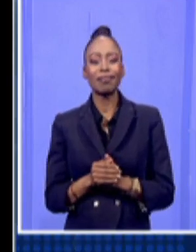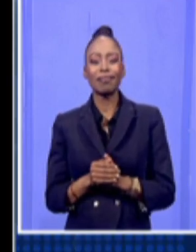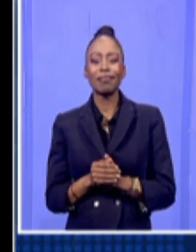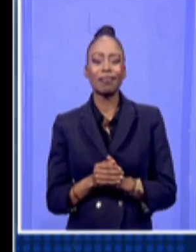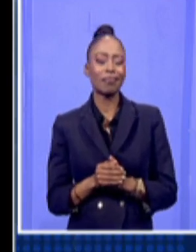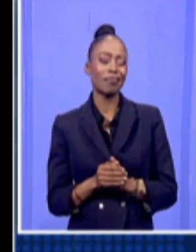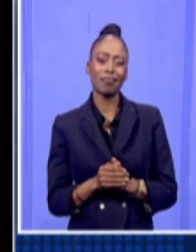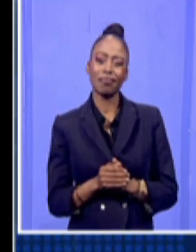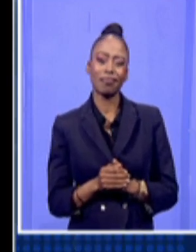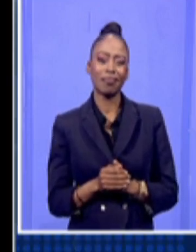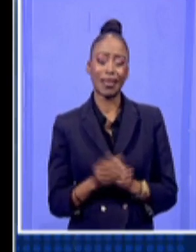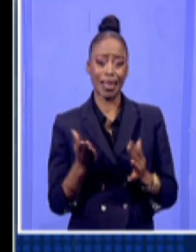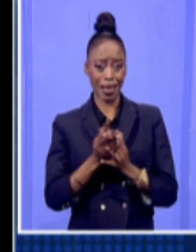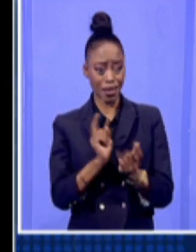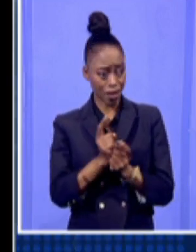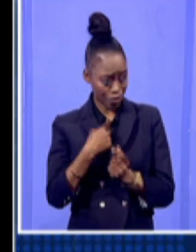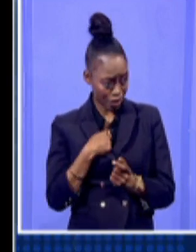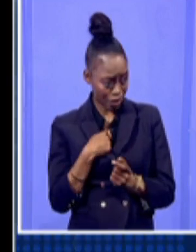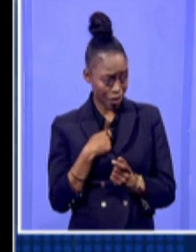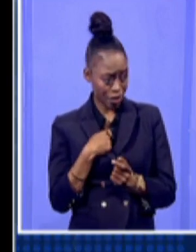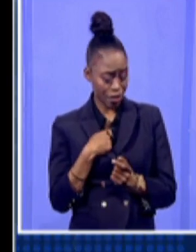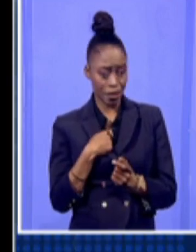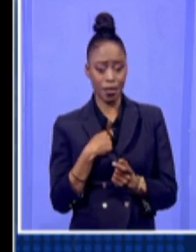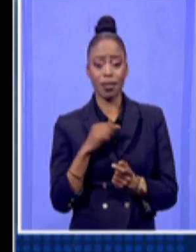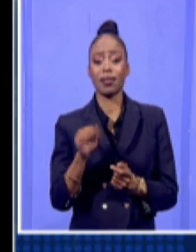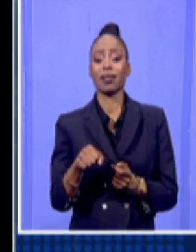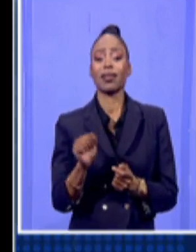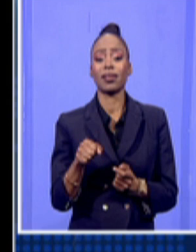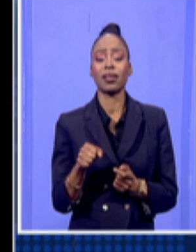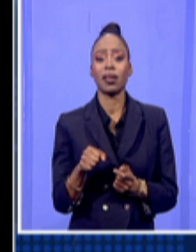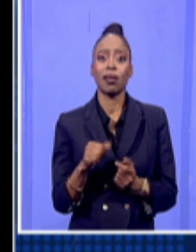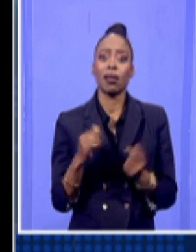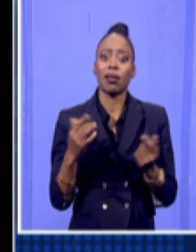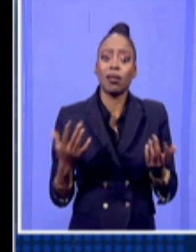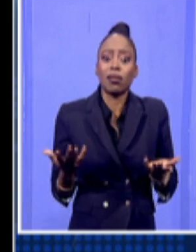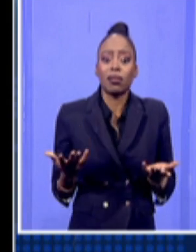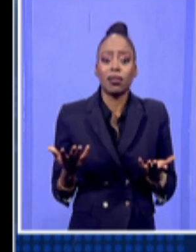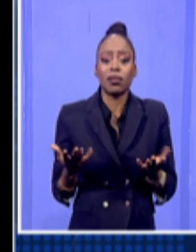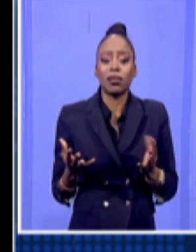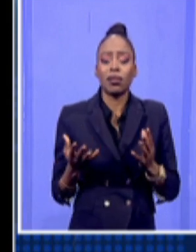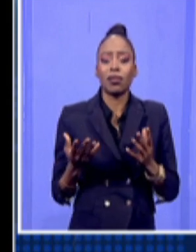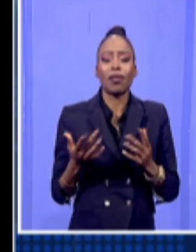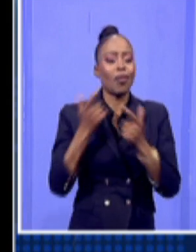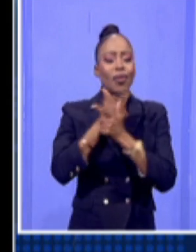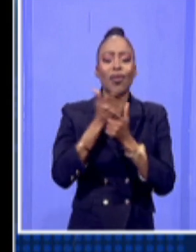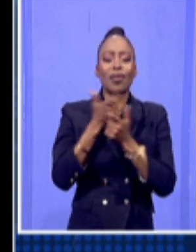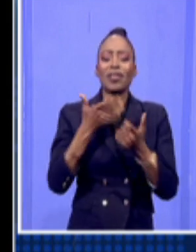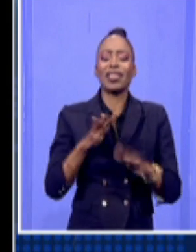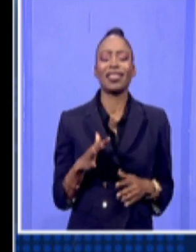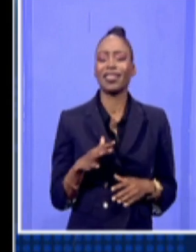Again, the case against me? Yes. No, we actually had a very good laugh about it.